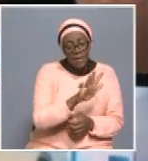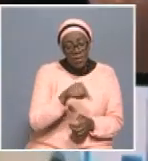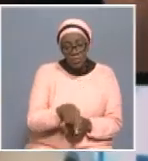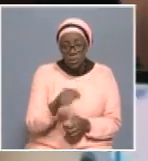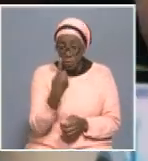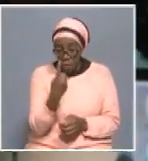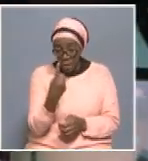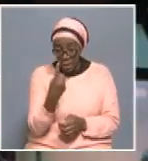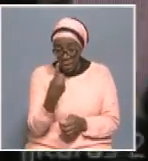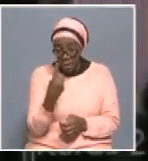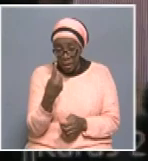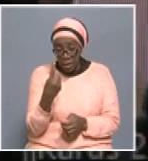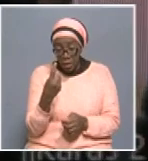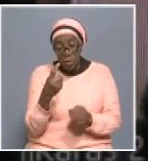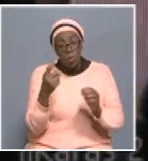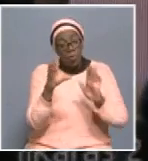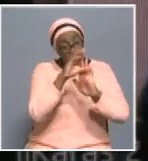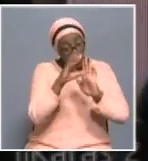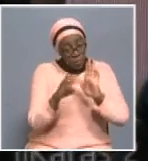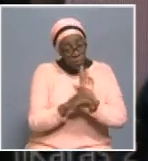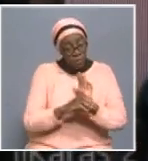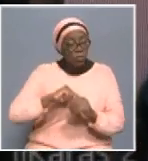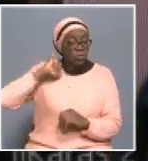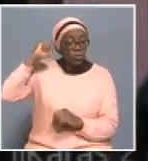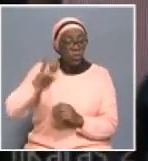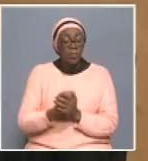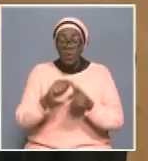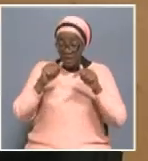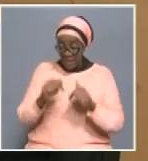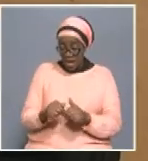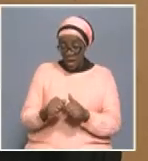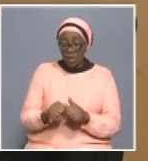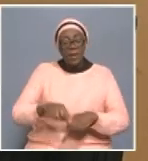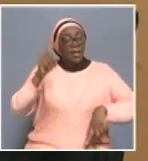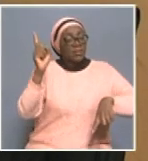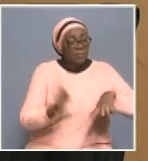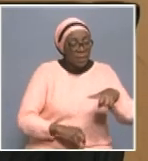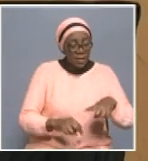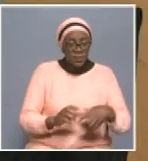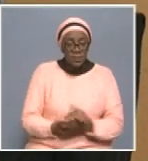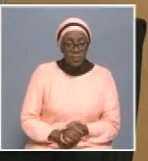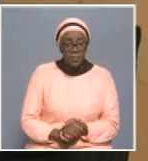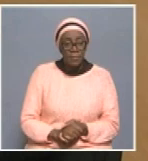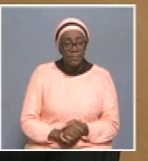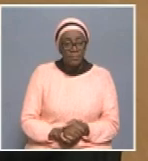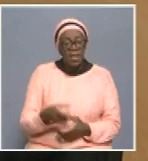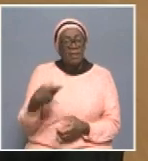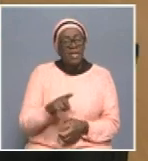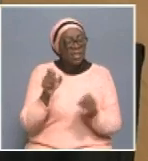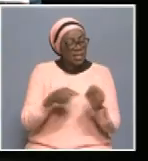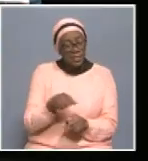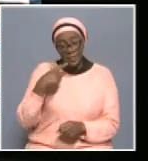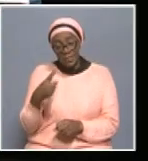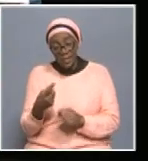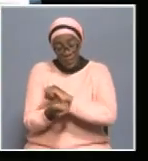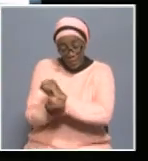to criminalizing or closing or making it an offense, but it really does not specifically state in the terms that the amendment now